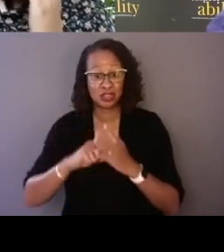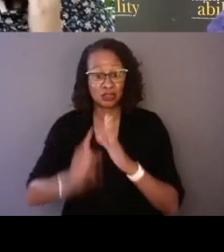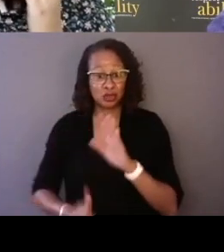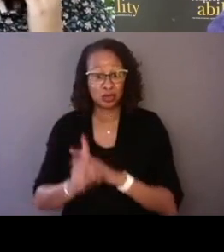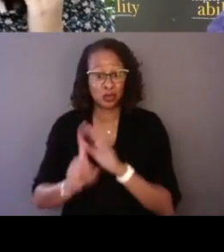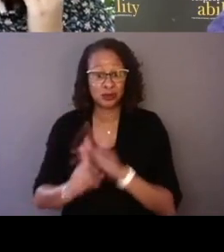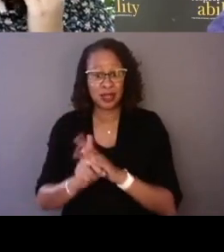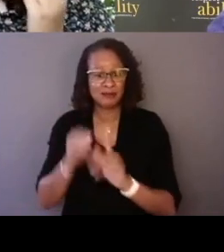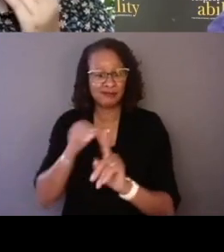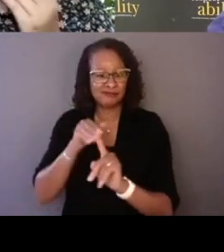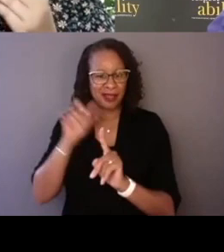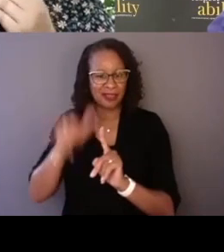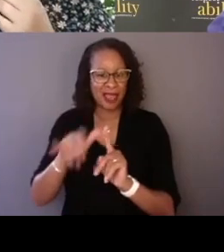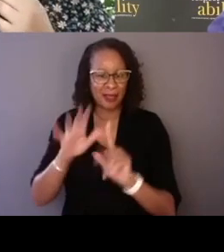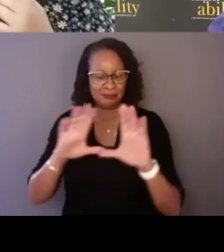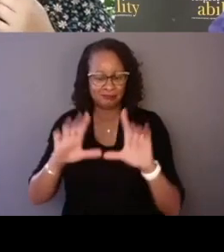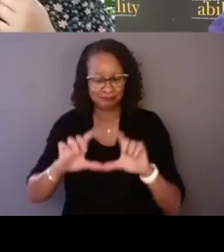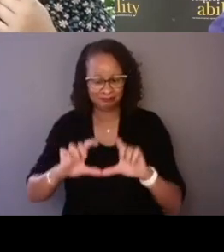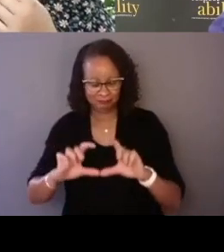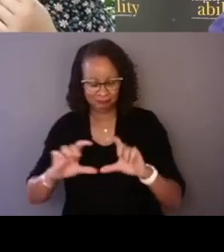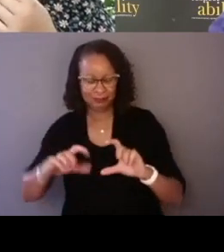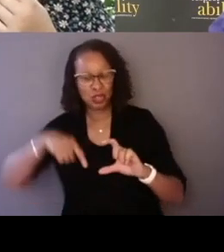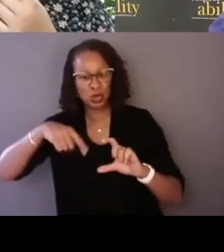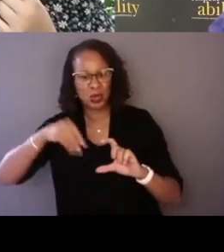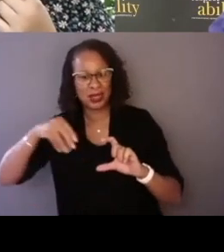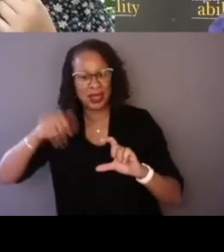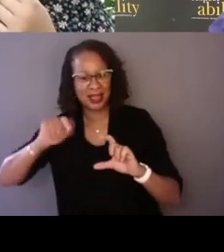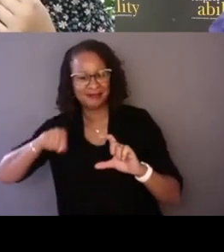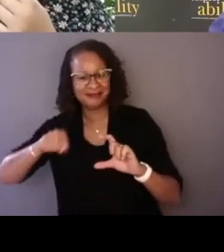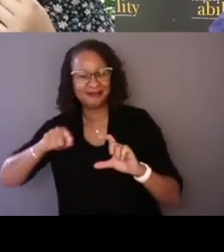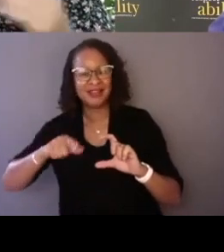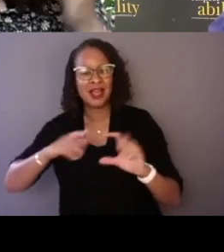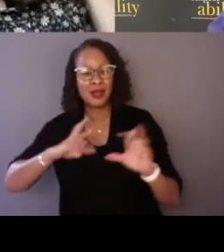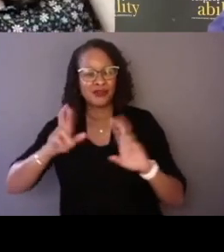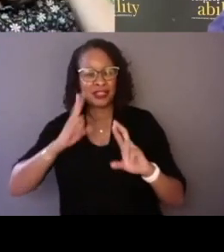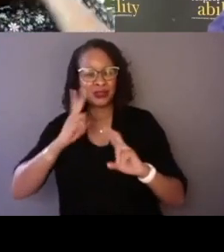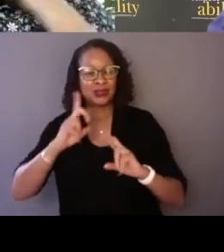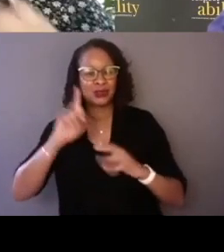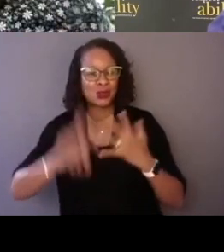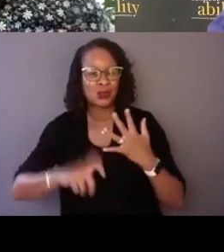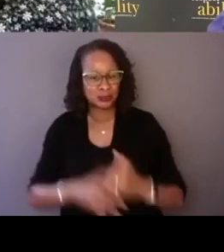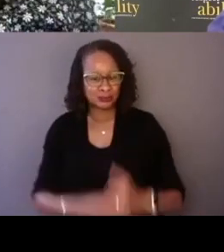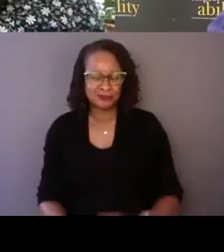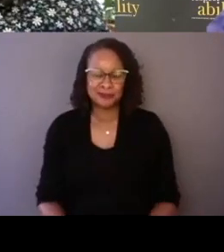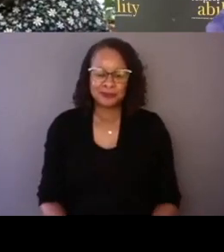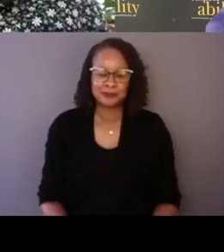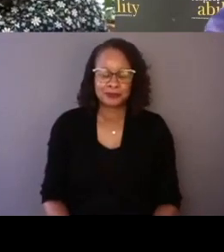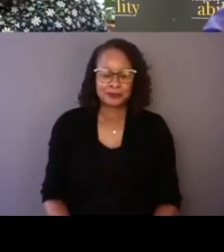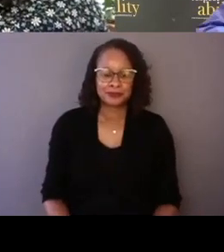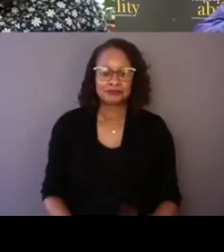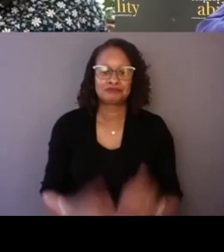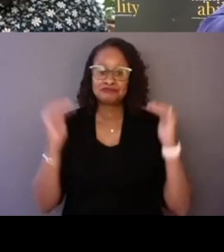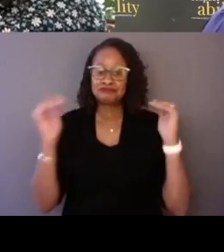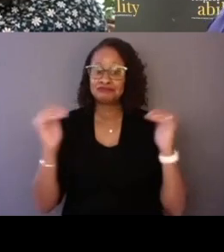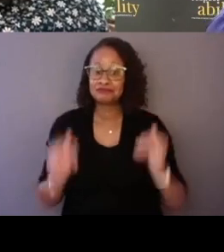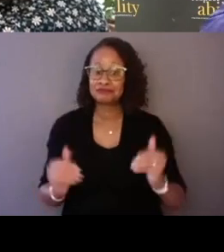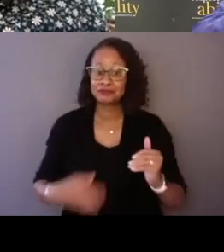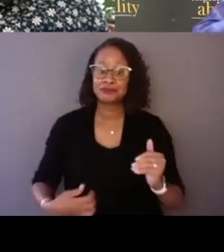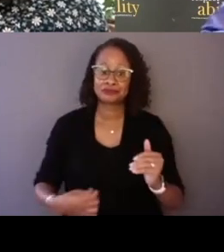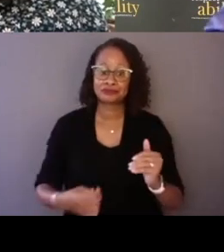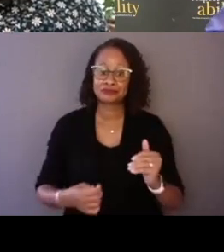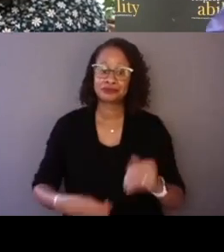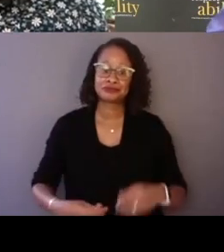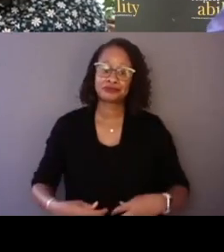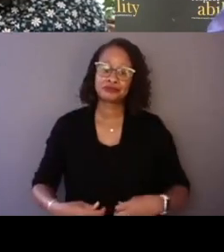it is there at the bottom of the screen, and we look forward to seeing your questions. But now moving on to the next of our